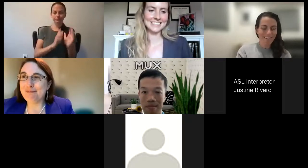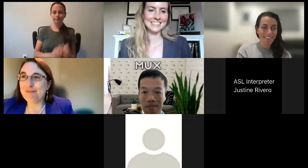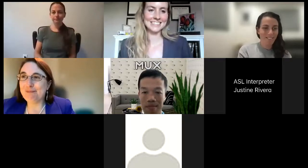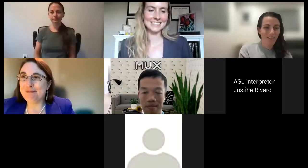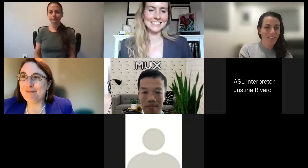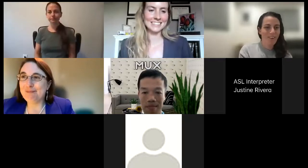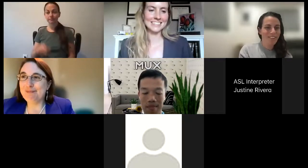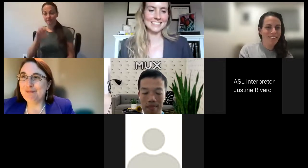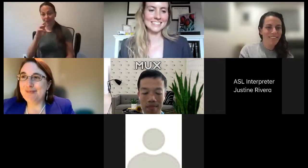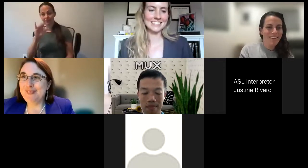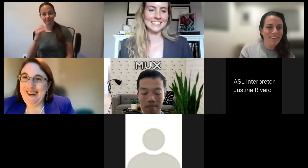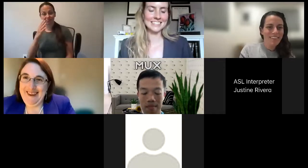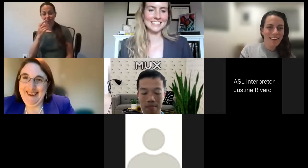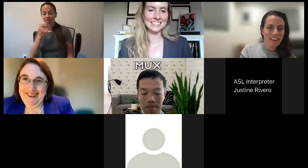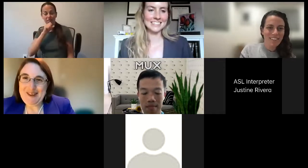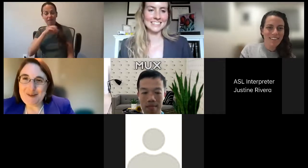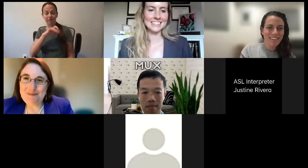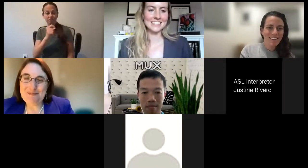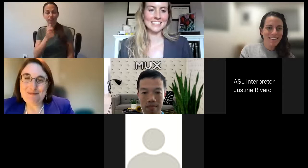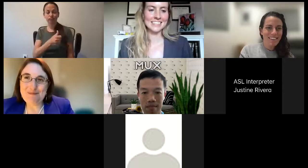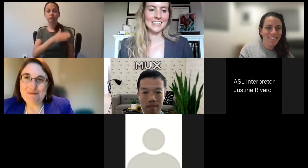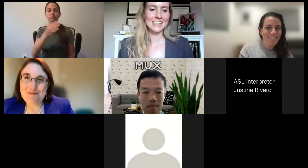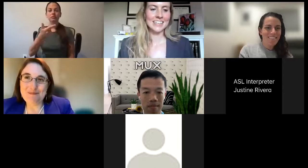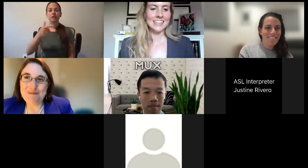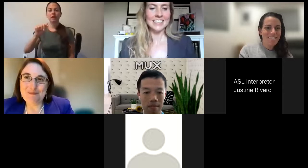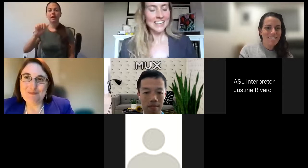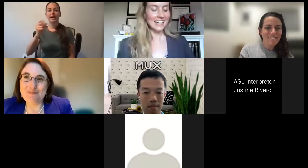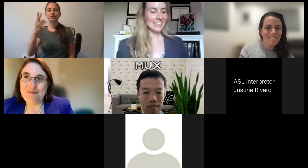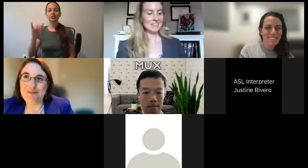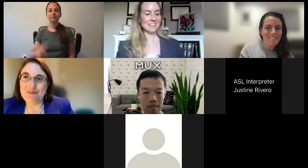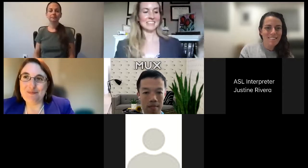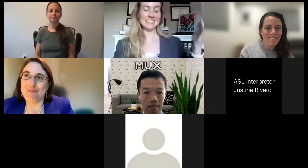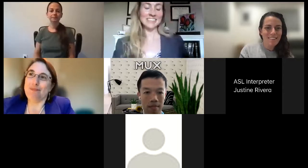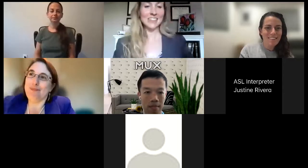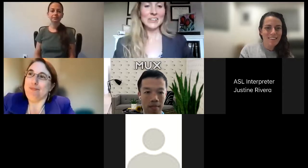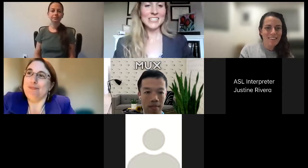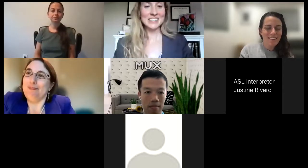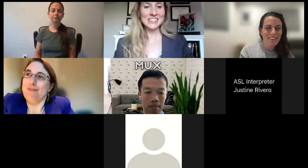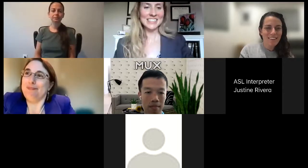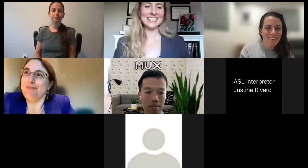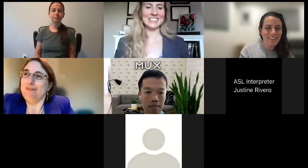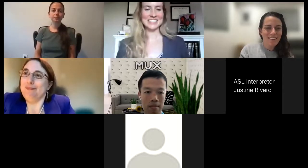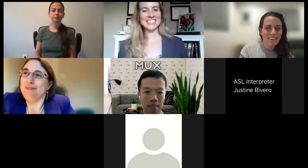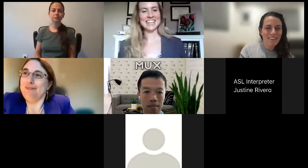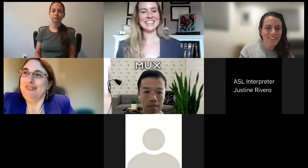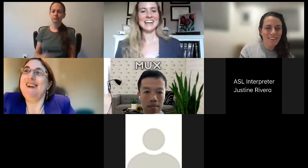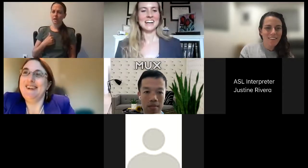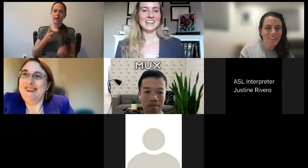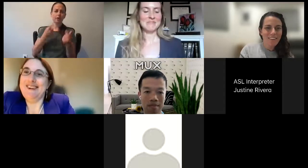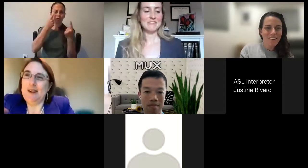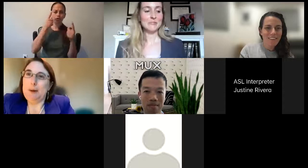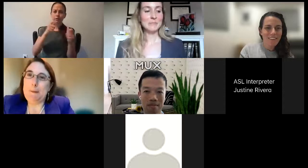I love it. Well thought through. Ashley? Yeah, I co-sign everything that Angela